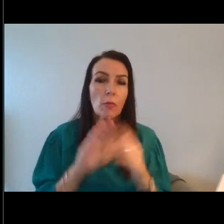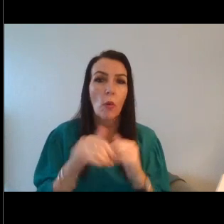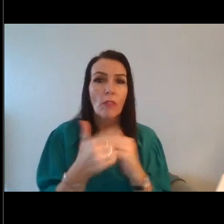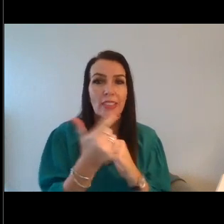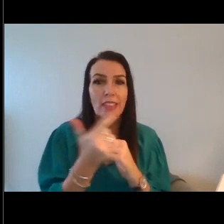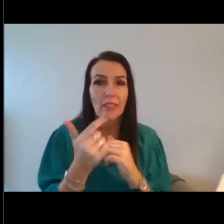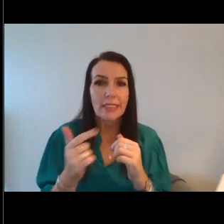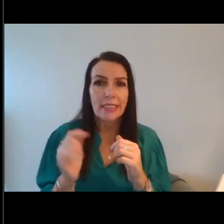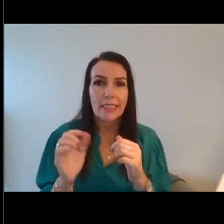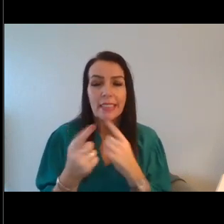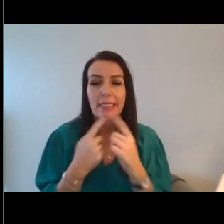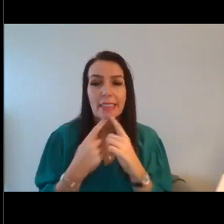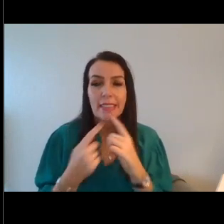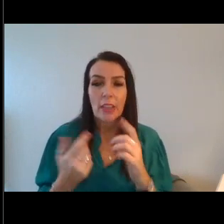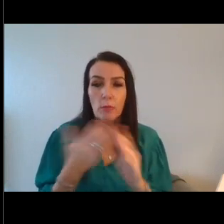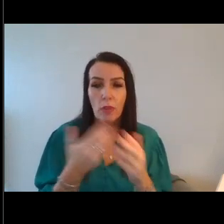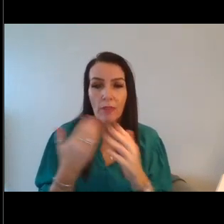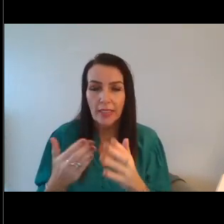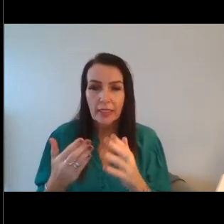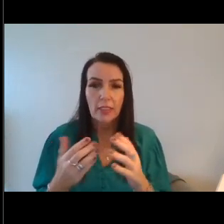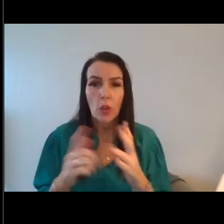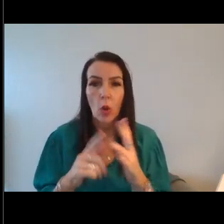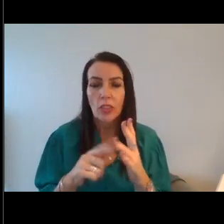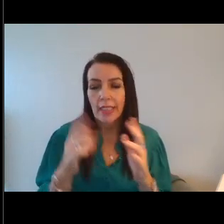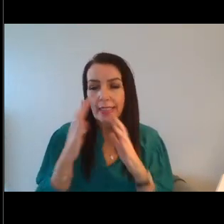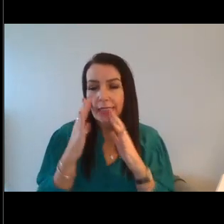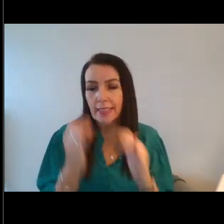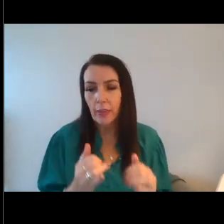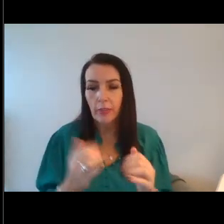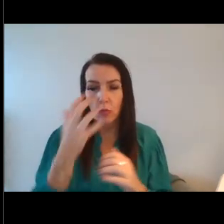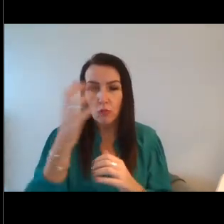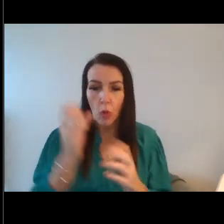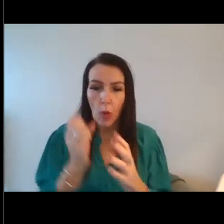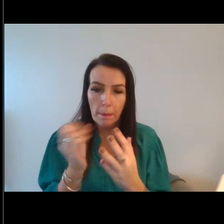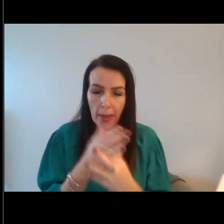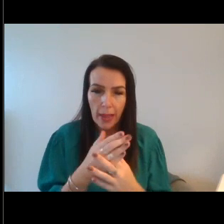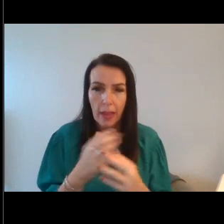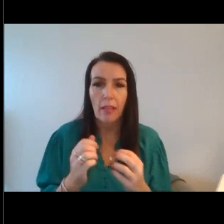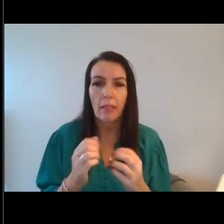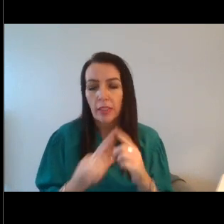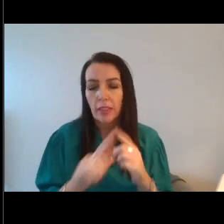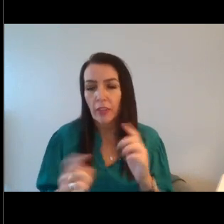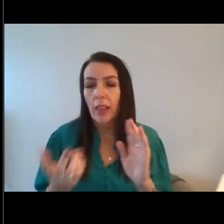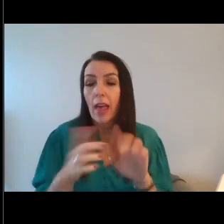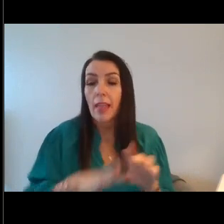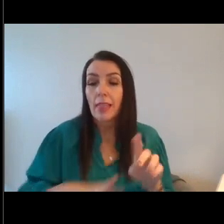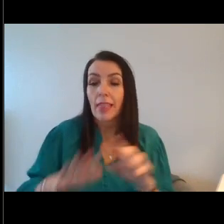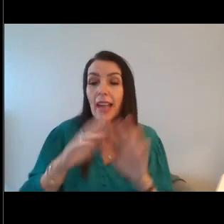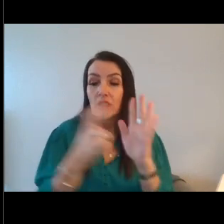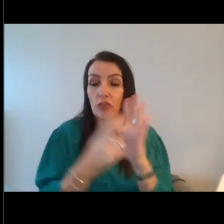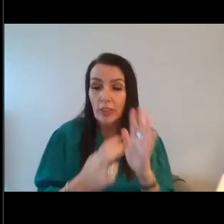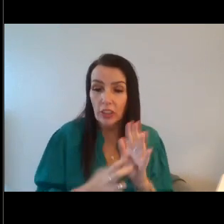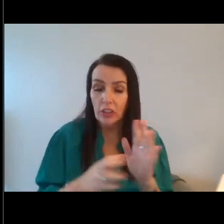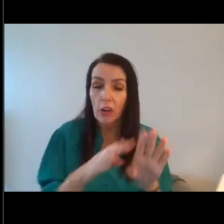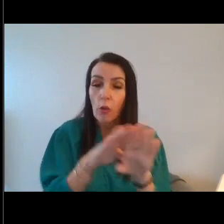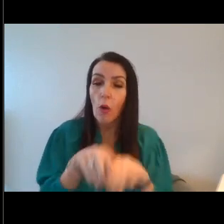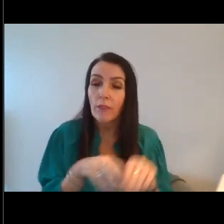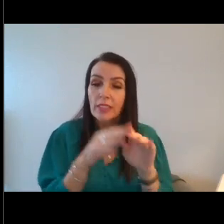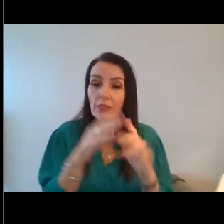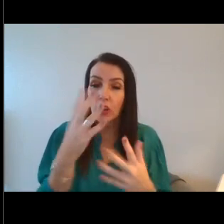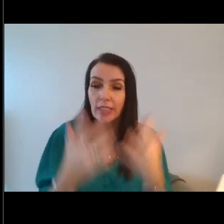data providers, such as Ordnance Survey, Royal Mail, the EPC Register, Land Registry, Office for National Statistics,